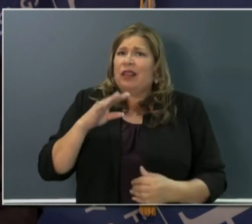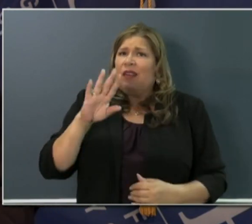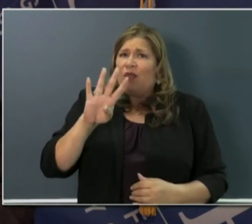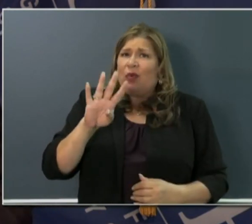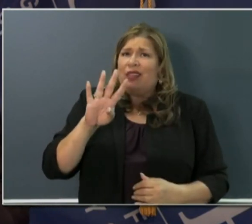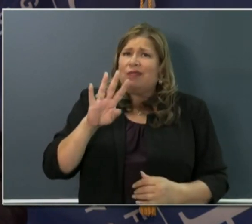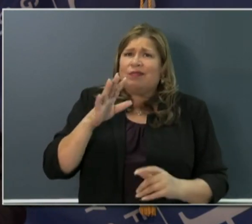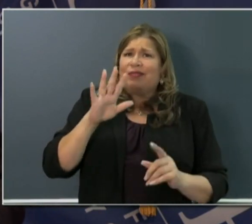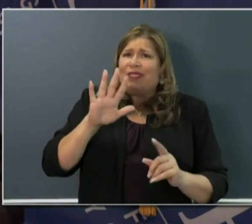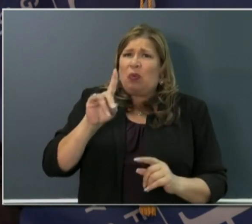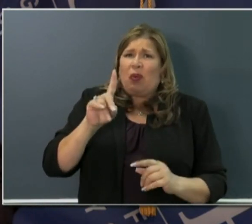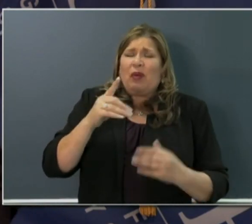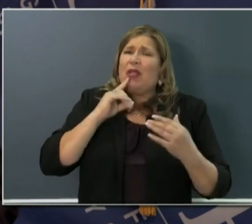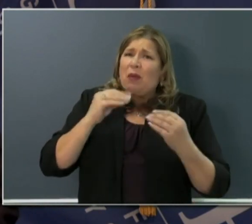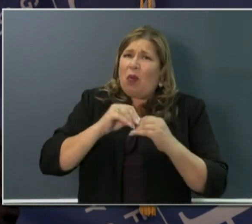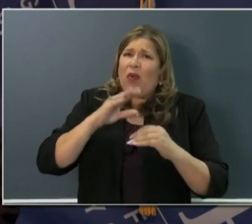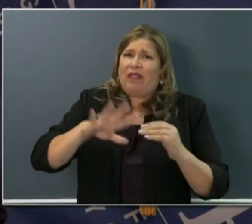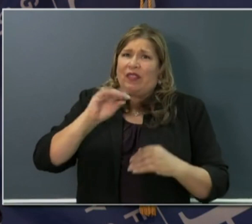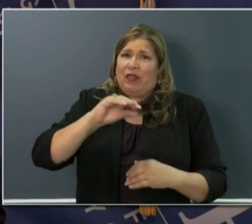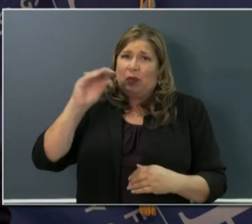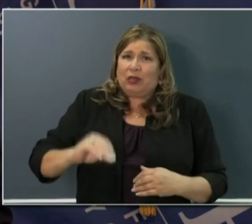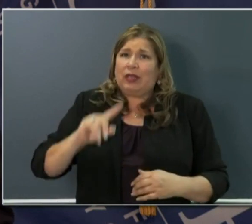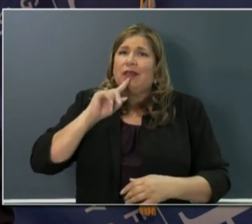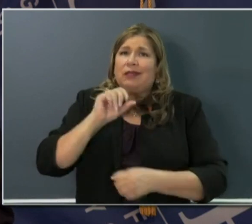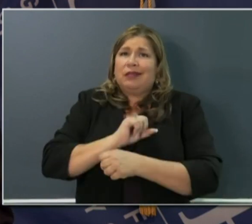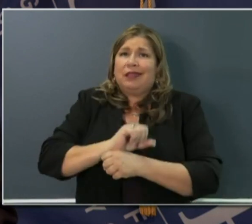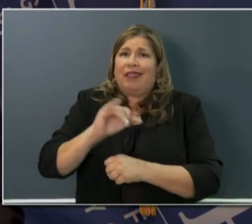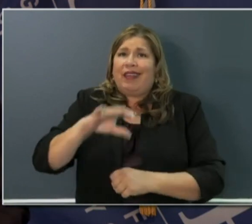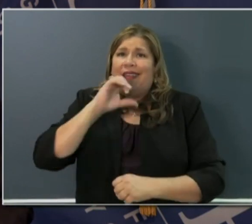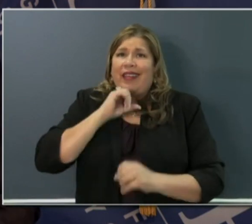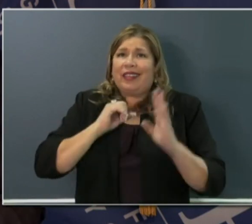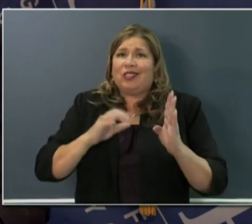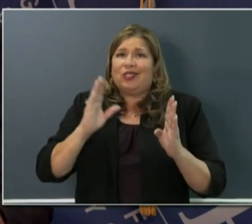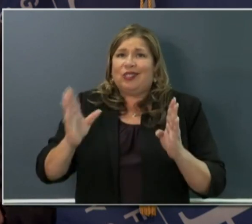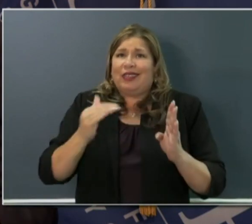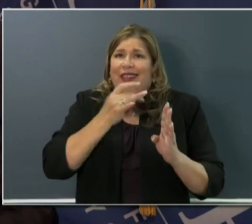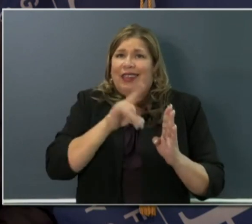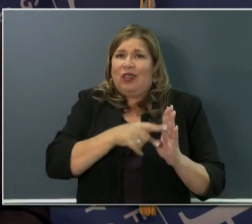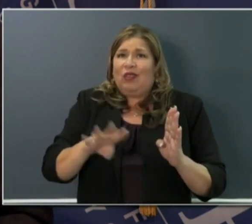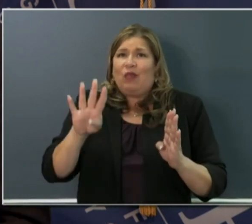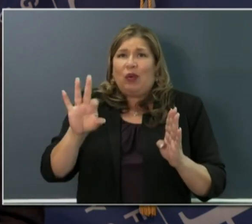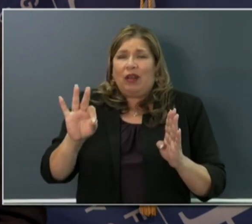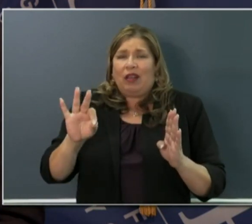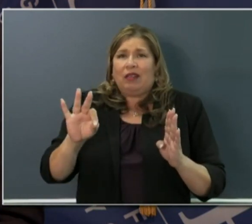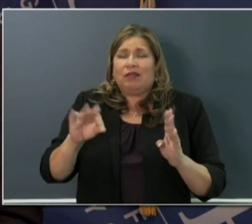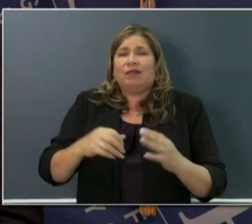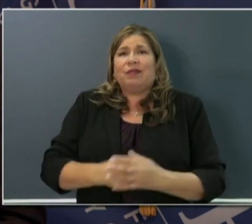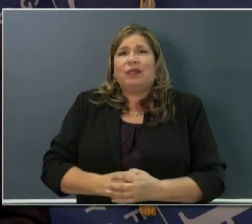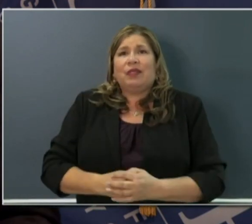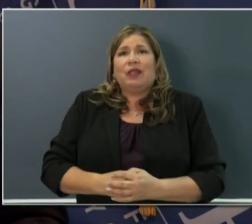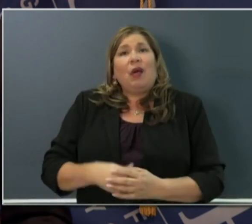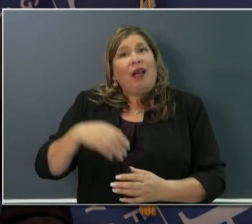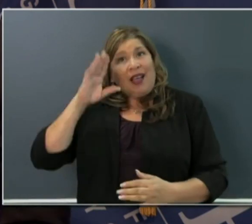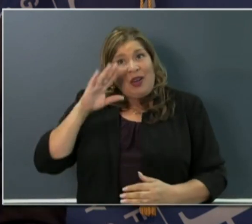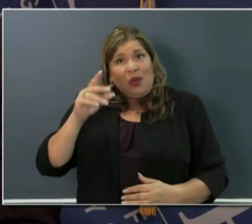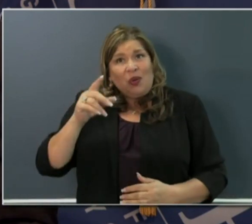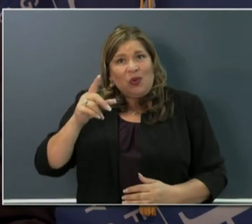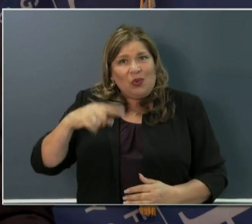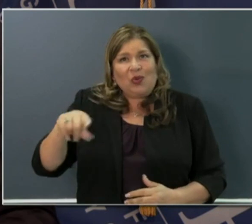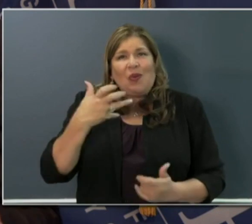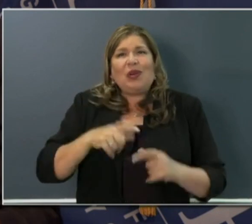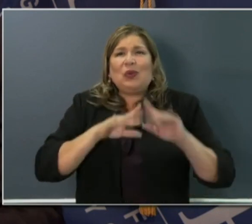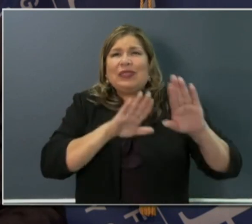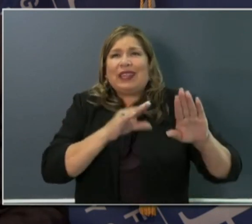we want to maintain our vigilance. You know, it's interesting. We've been talking about the Olympics in this